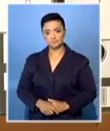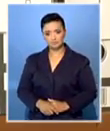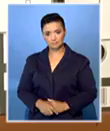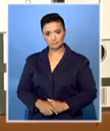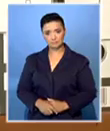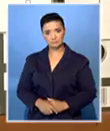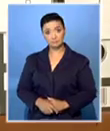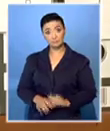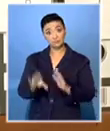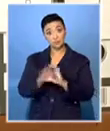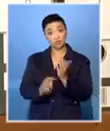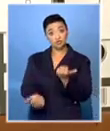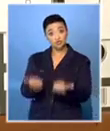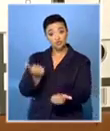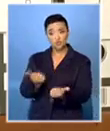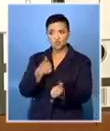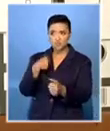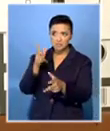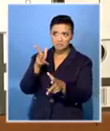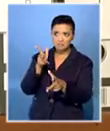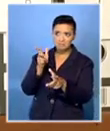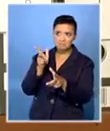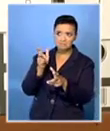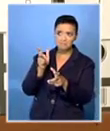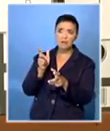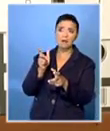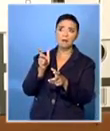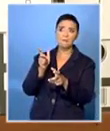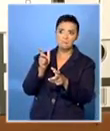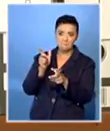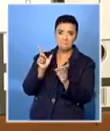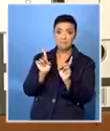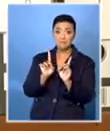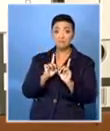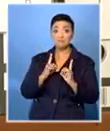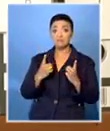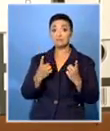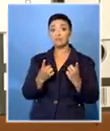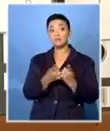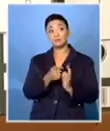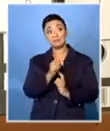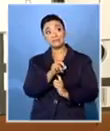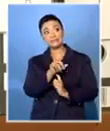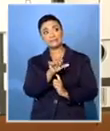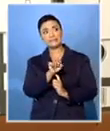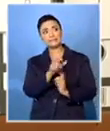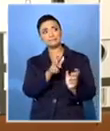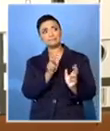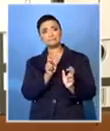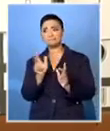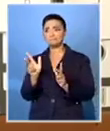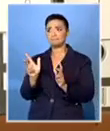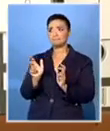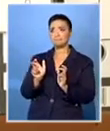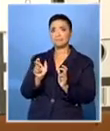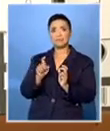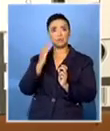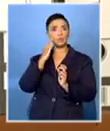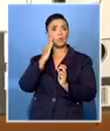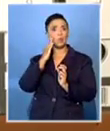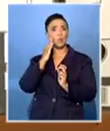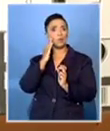the judgment, listen to the department, and they should present the plan, how they are